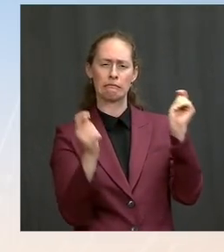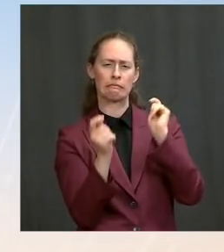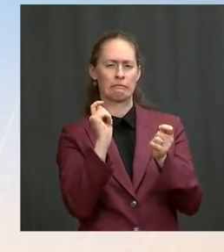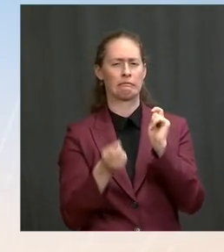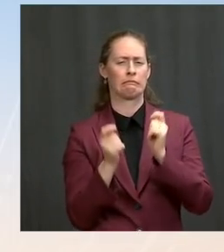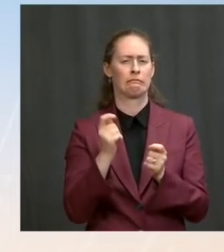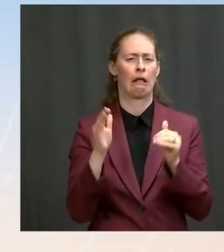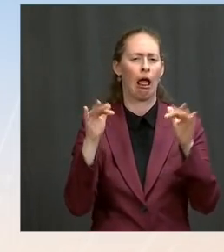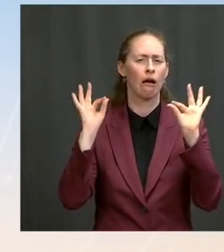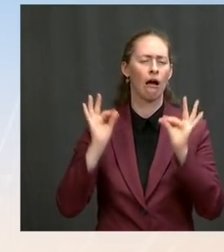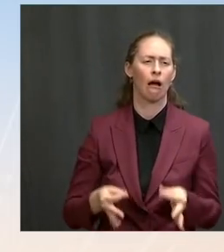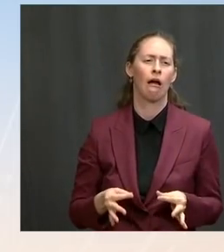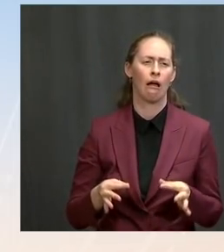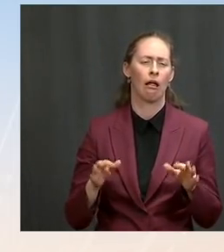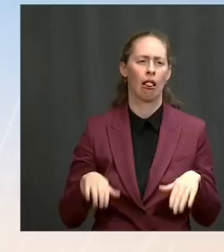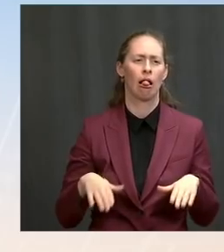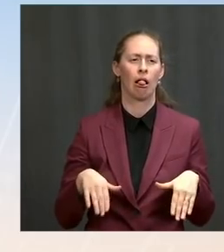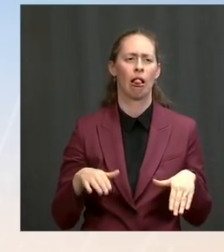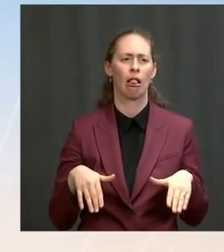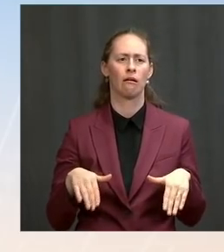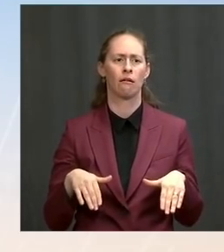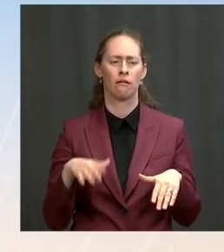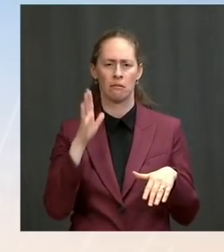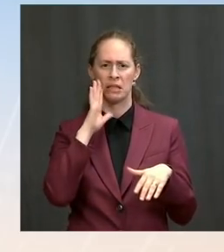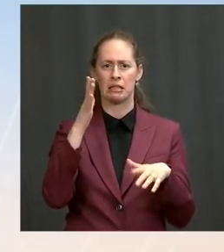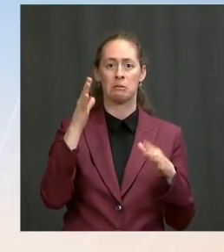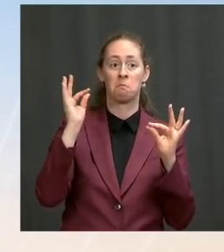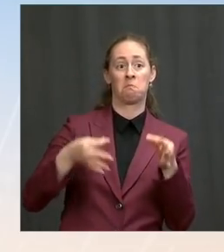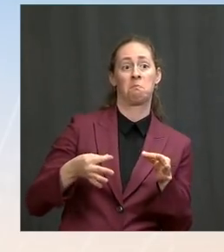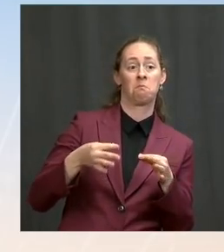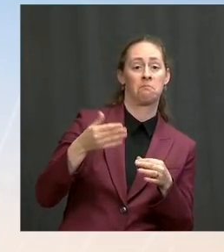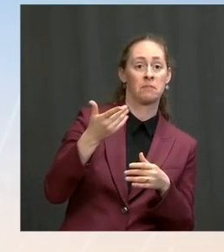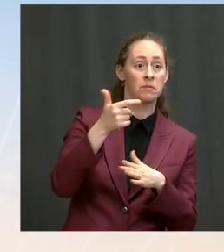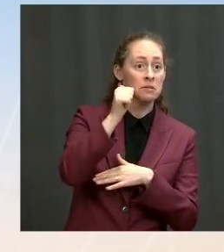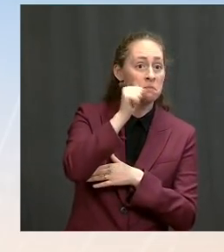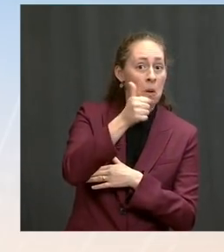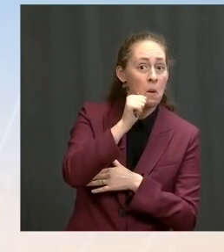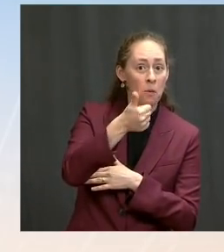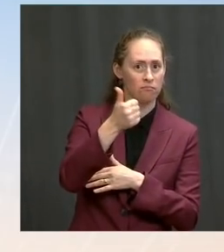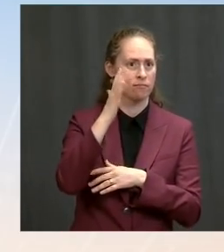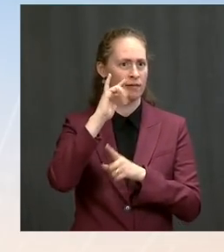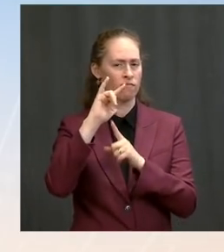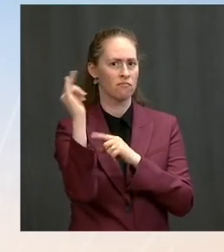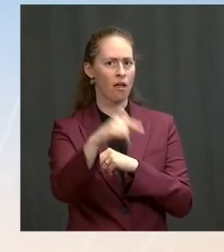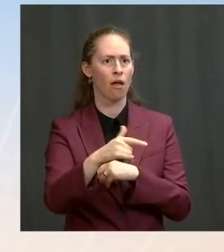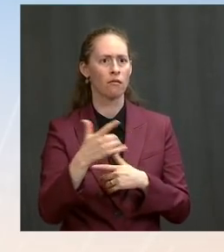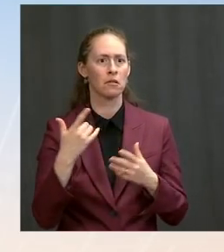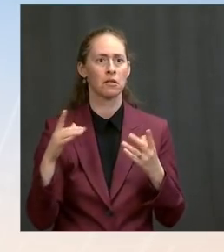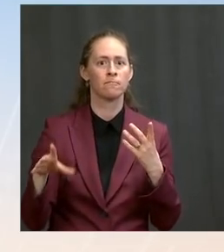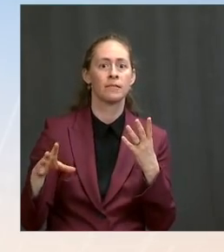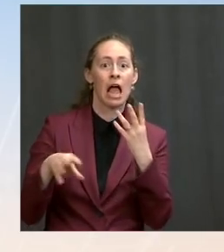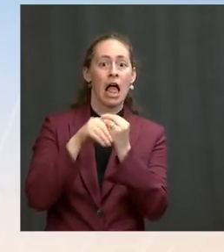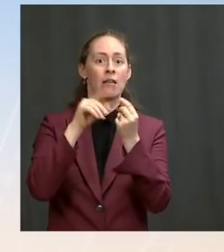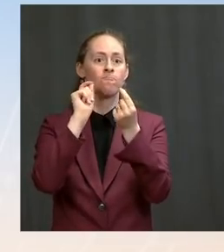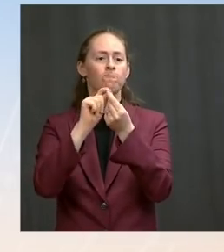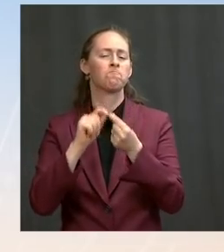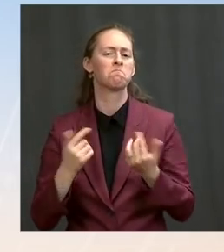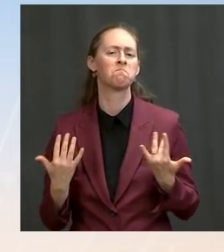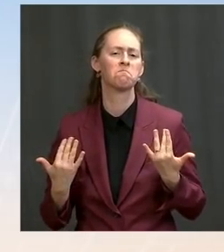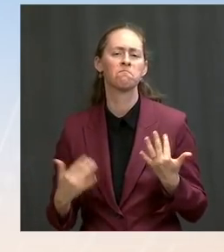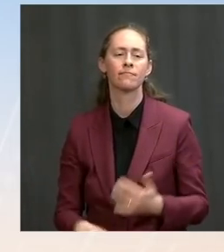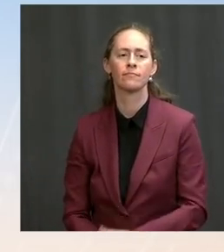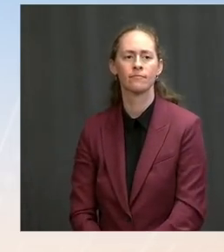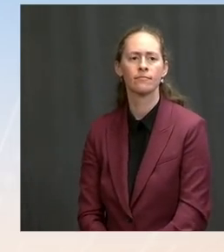them all nailed down before the end of the day, given this trip is tomorrow. But unfortunately, I don't have many additional specifics at this point. Clear whether he'll visit the building